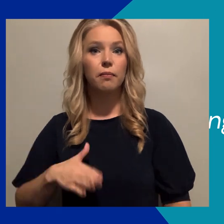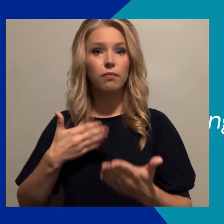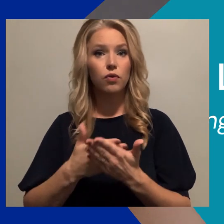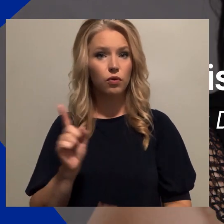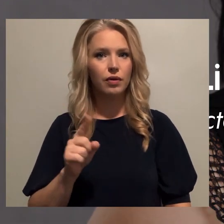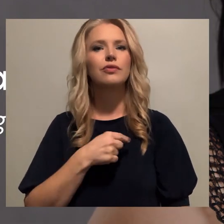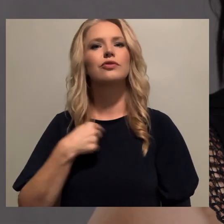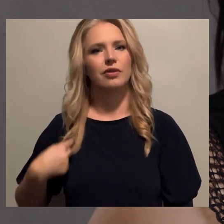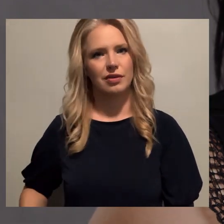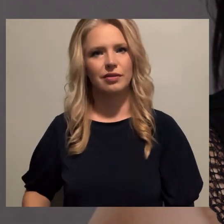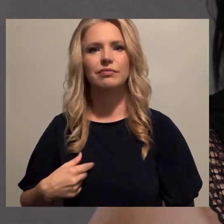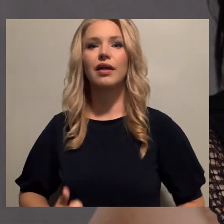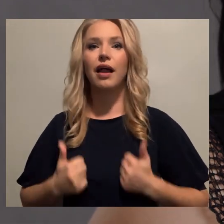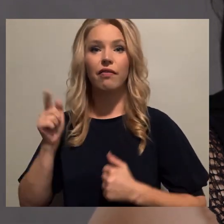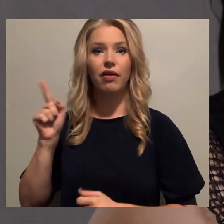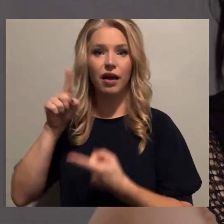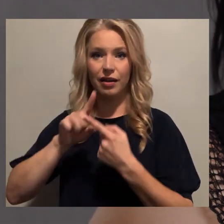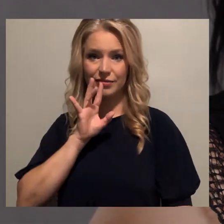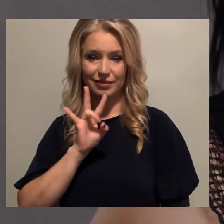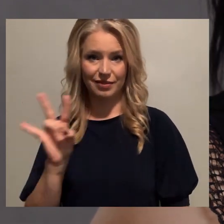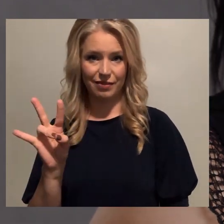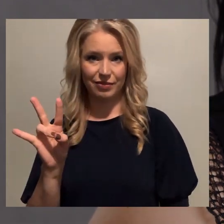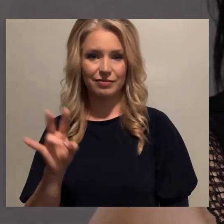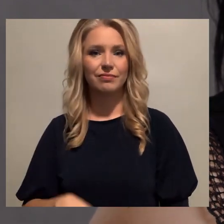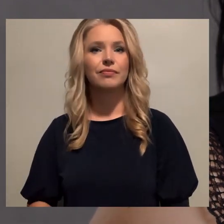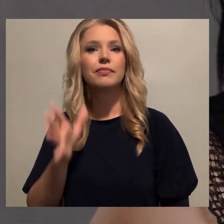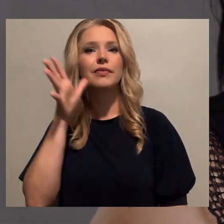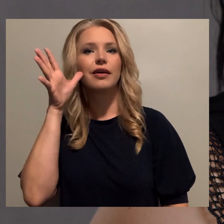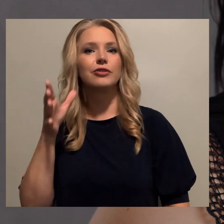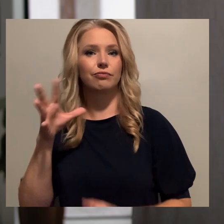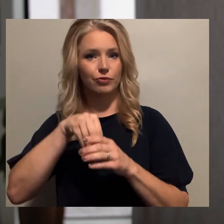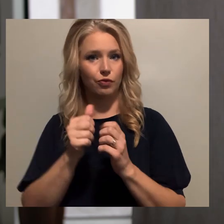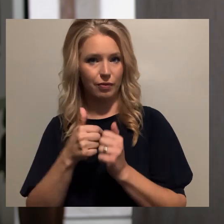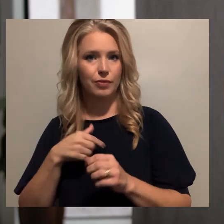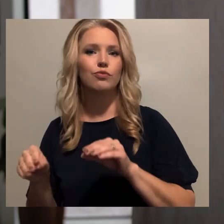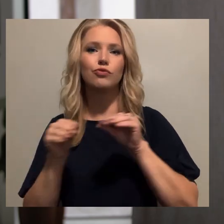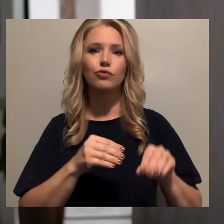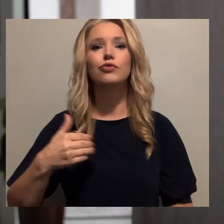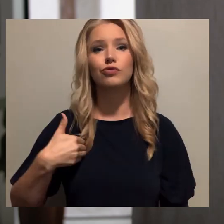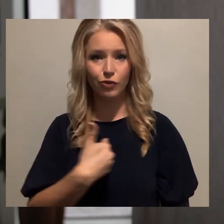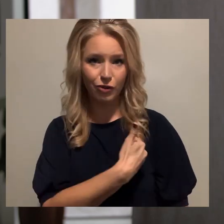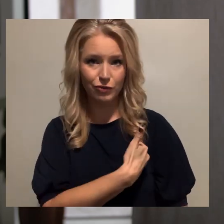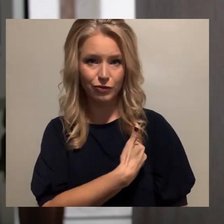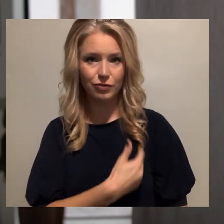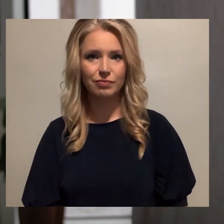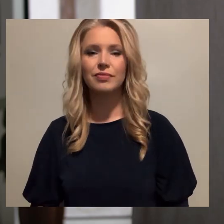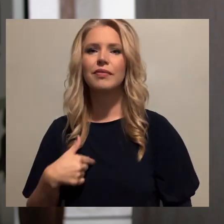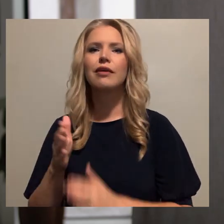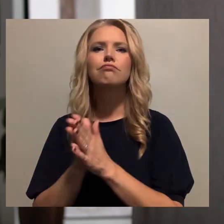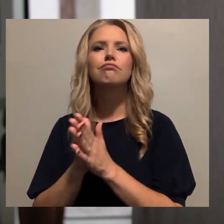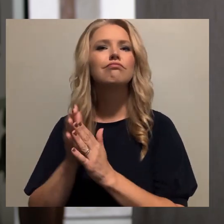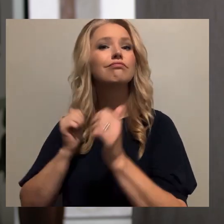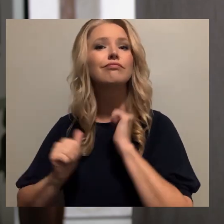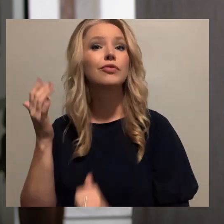I was born in China. I lived there till I was 7, and then I moved to Toronto with my parents. What drew me to theater was through music.